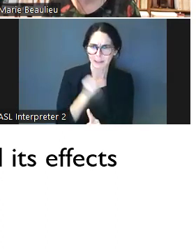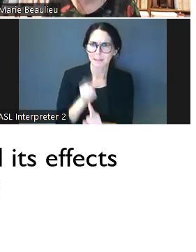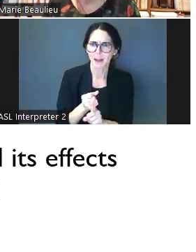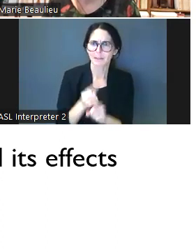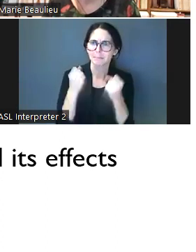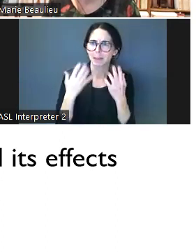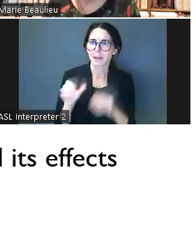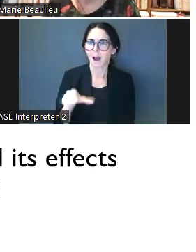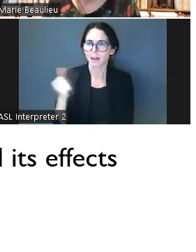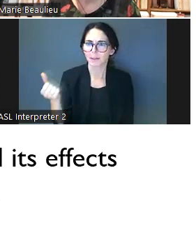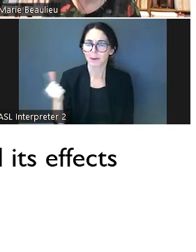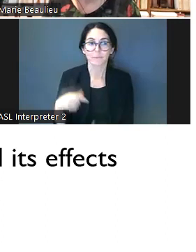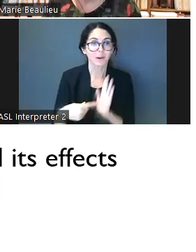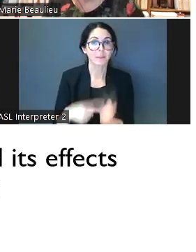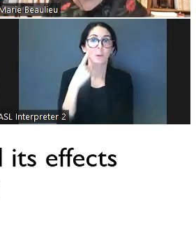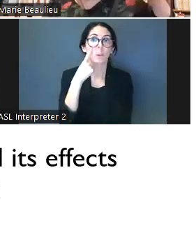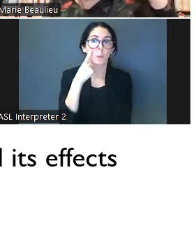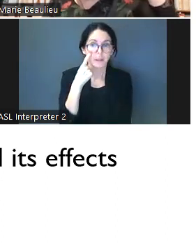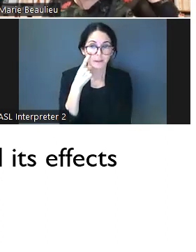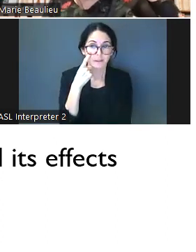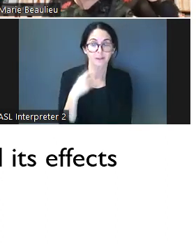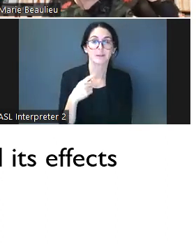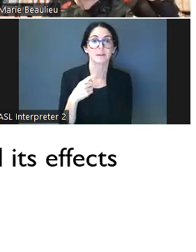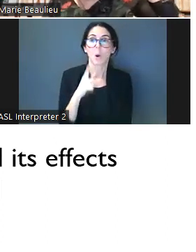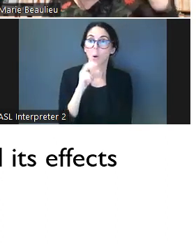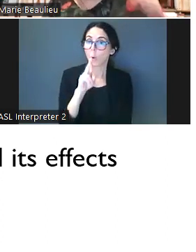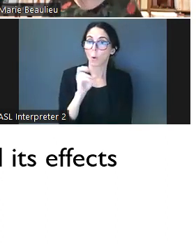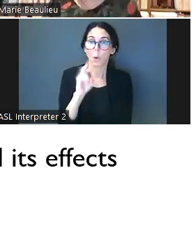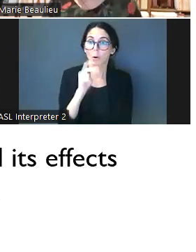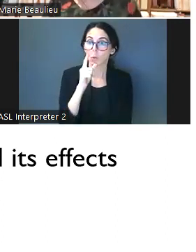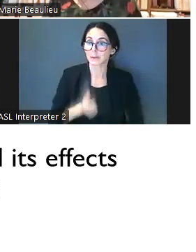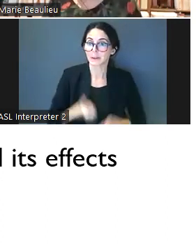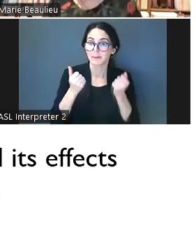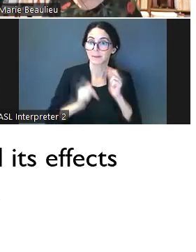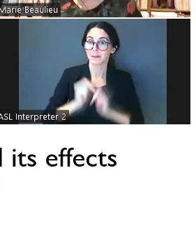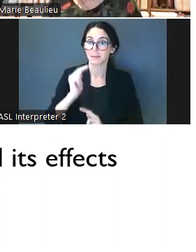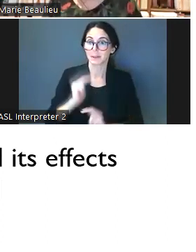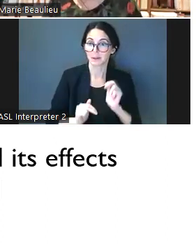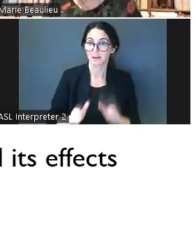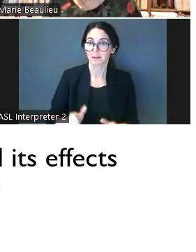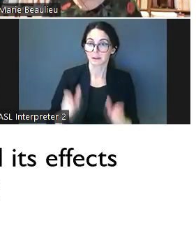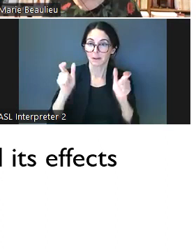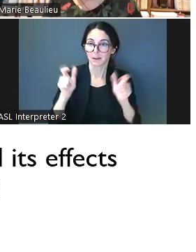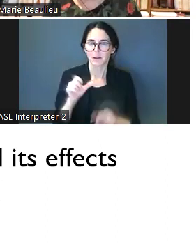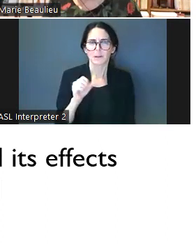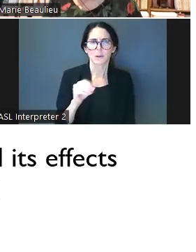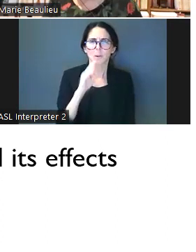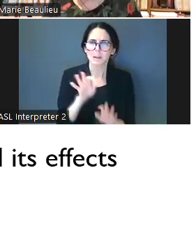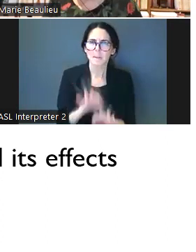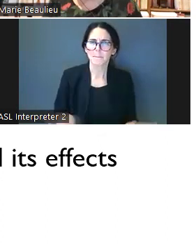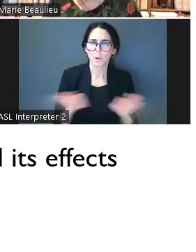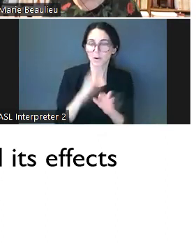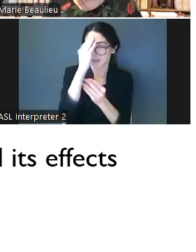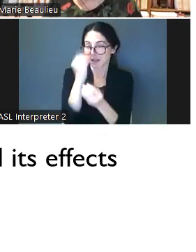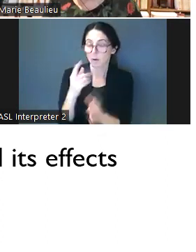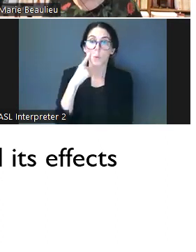and larger in the residence. So it's really important to also equip witnesses, but more